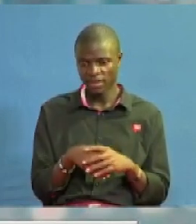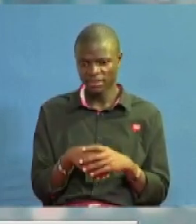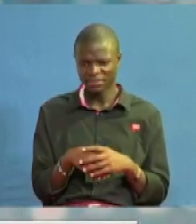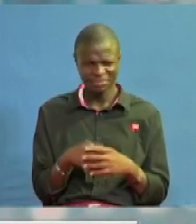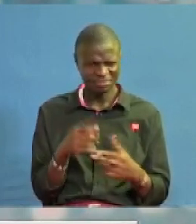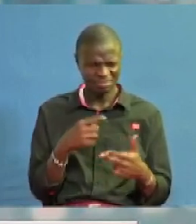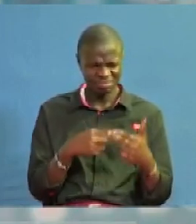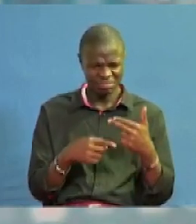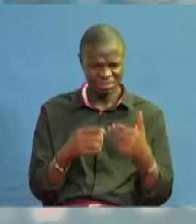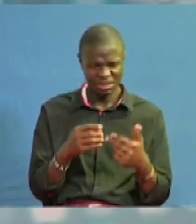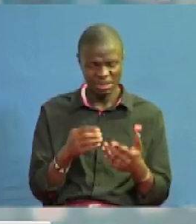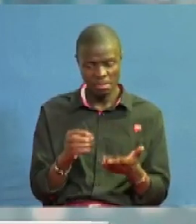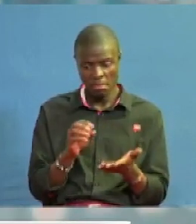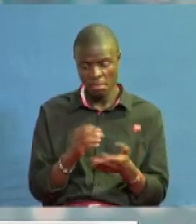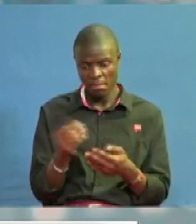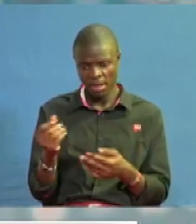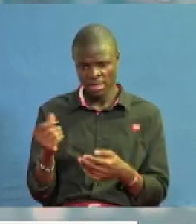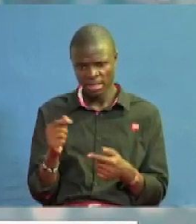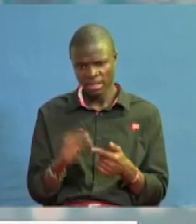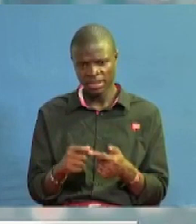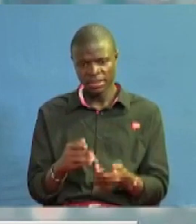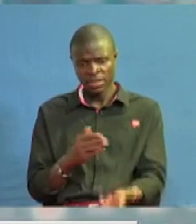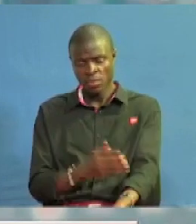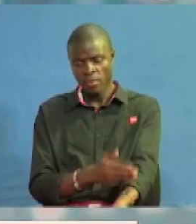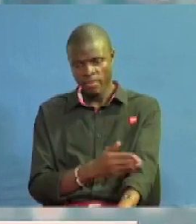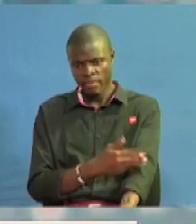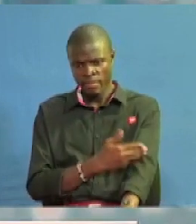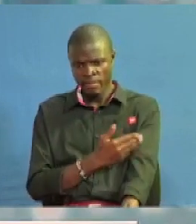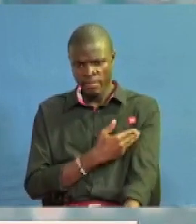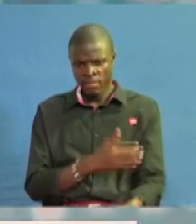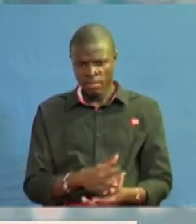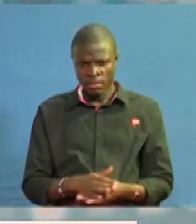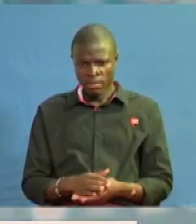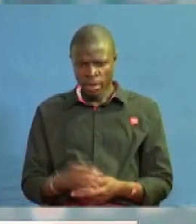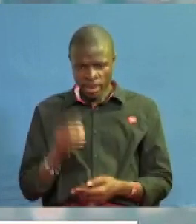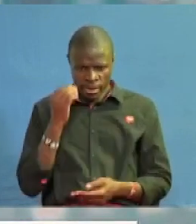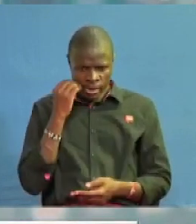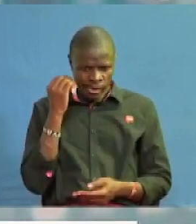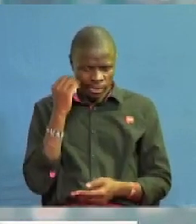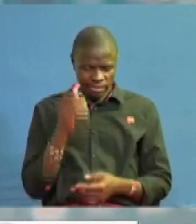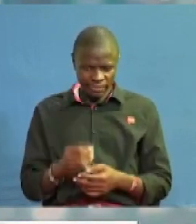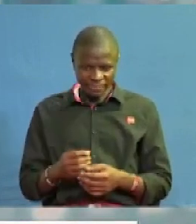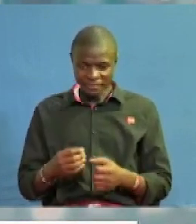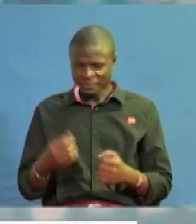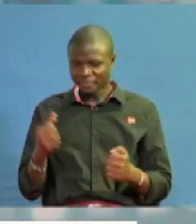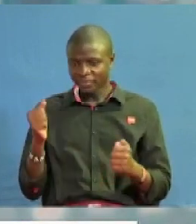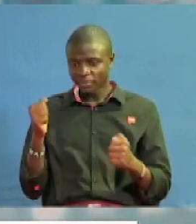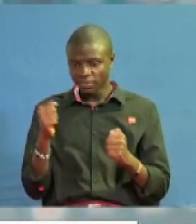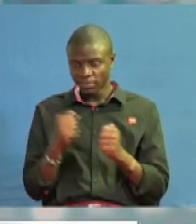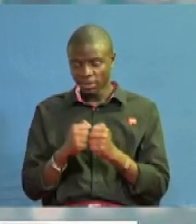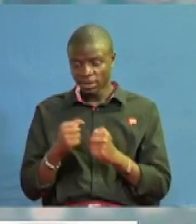I expect this money to grow. Yeah. Right? Yeah. So I put 10,000 here. Tomorrow I expect it to be 10,500 shillings.